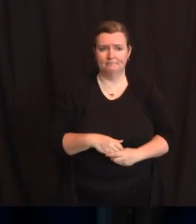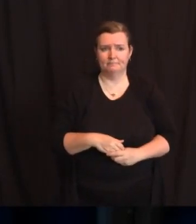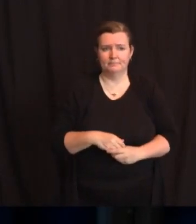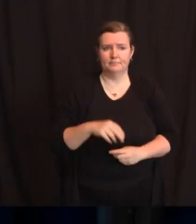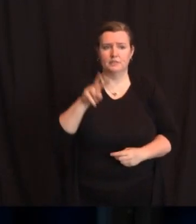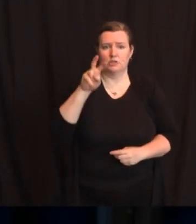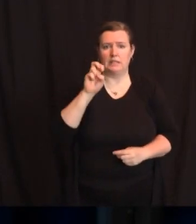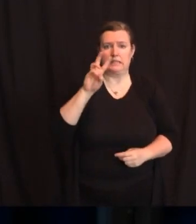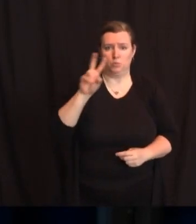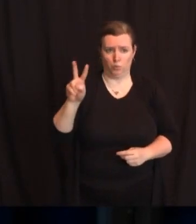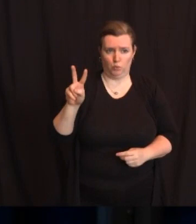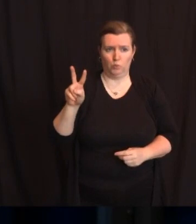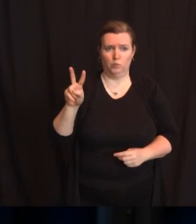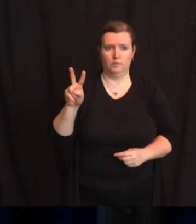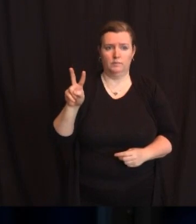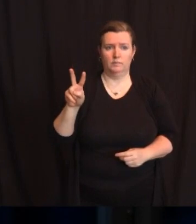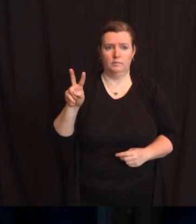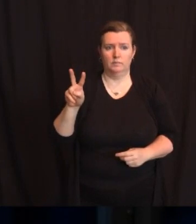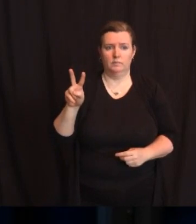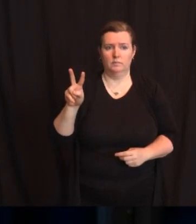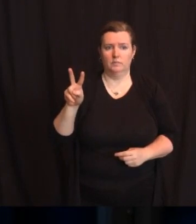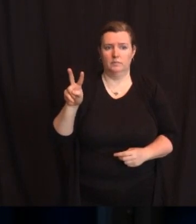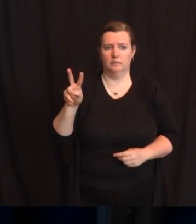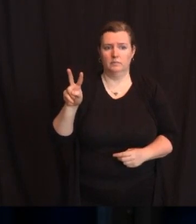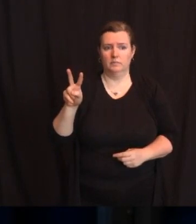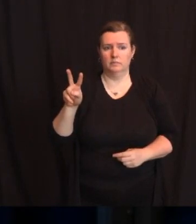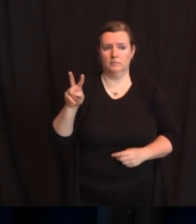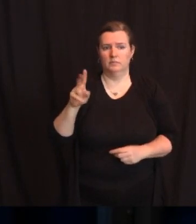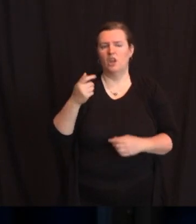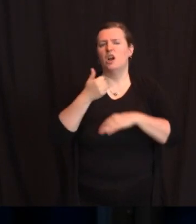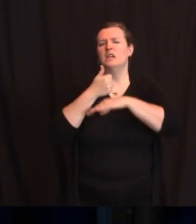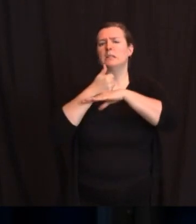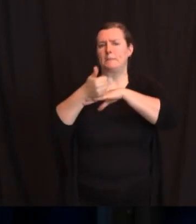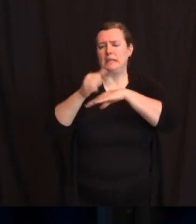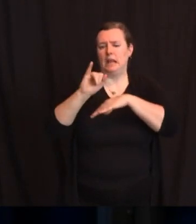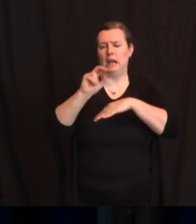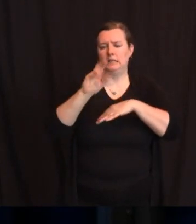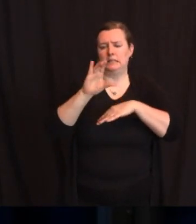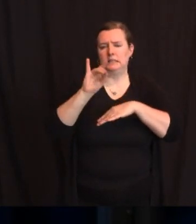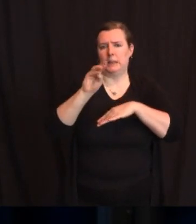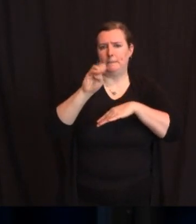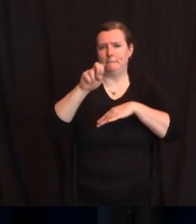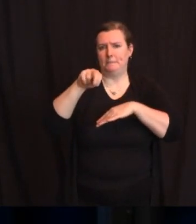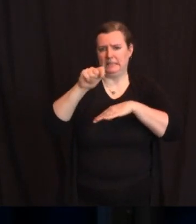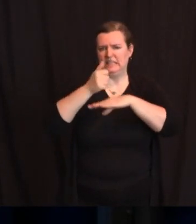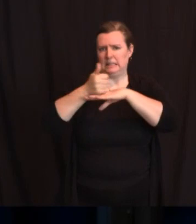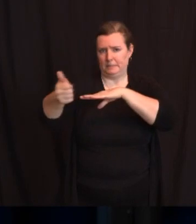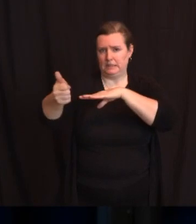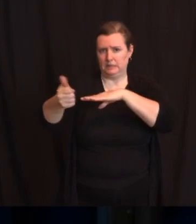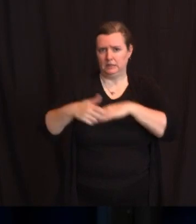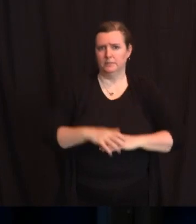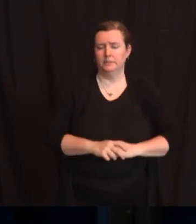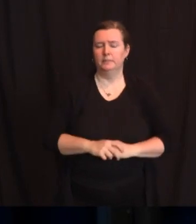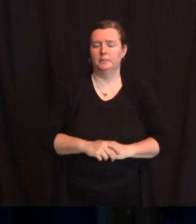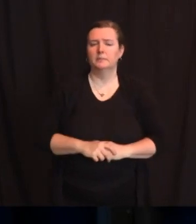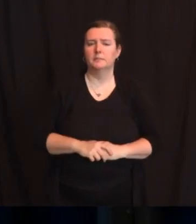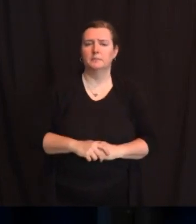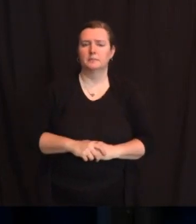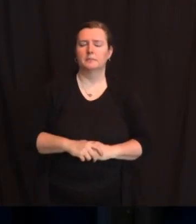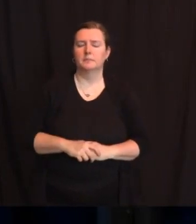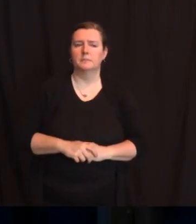the level of being an indictable offense. I thought I would just highlight that since for the past 2 months. With regard to the overnight,